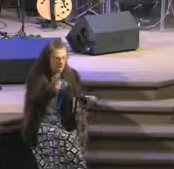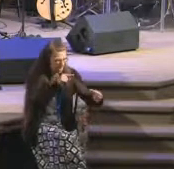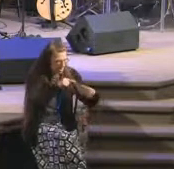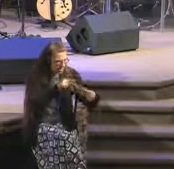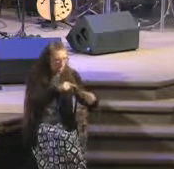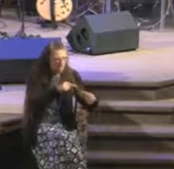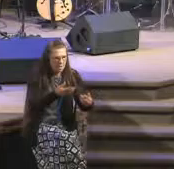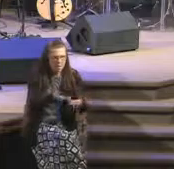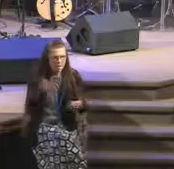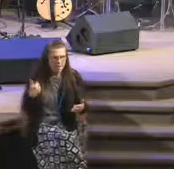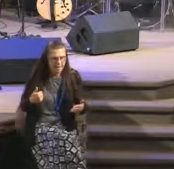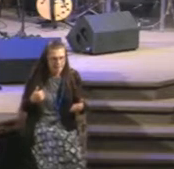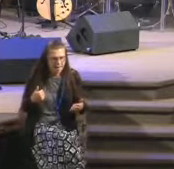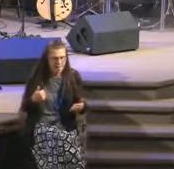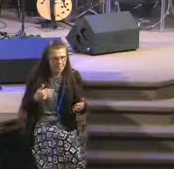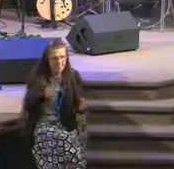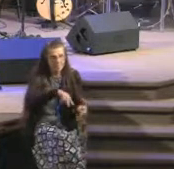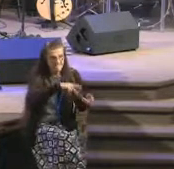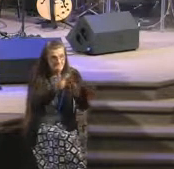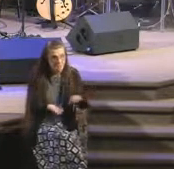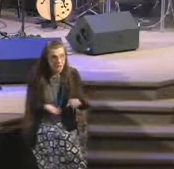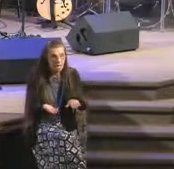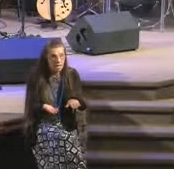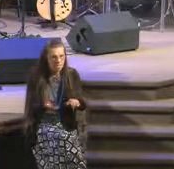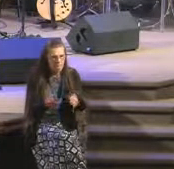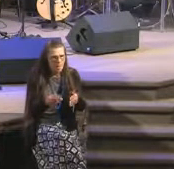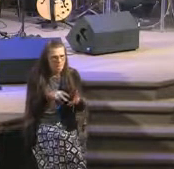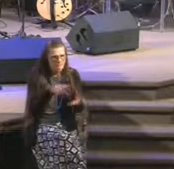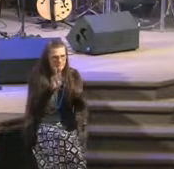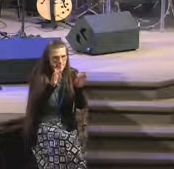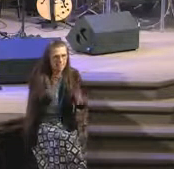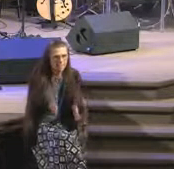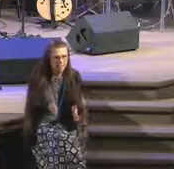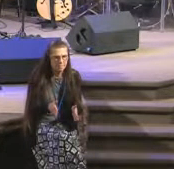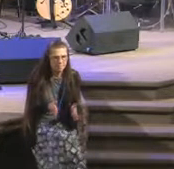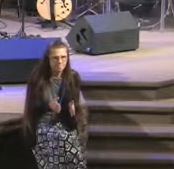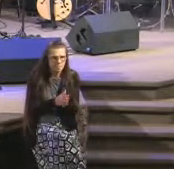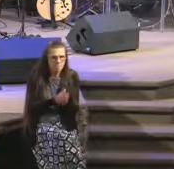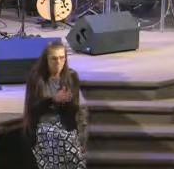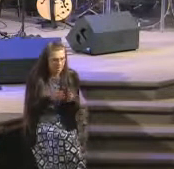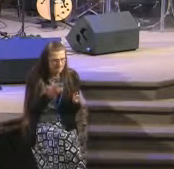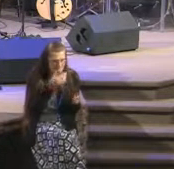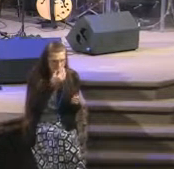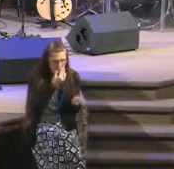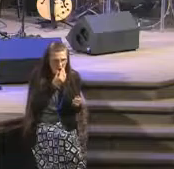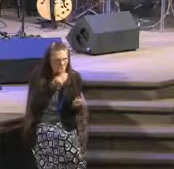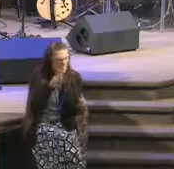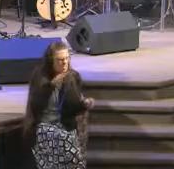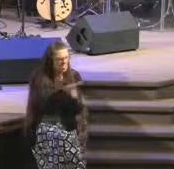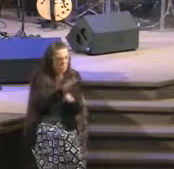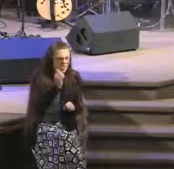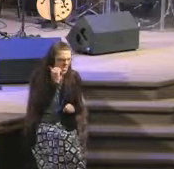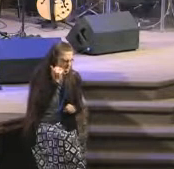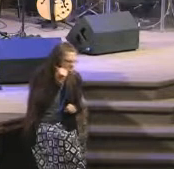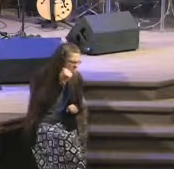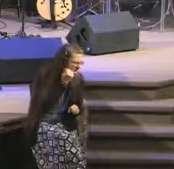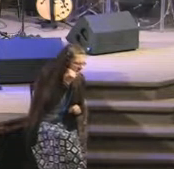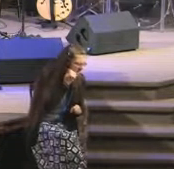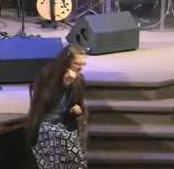aftermath of a fallen people, he deals with a demoralized group who is full of their shame.